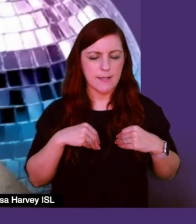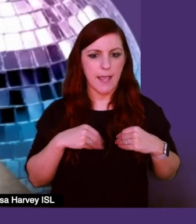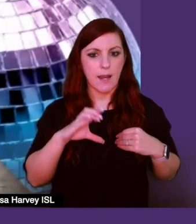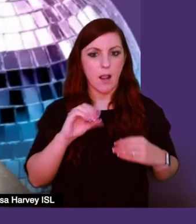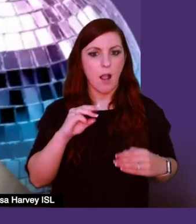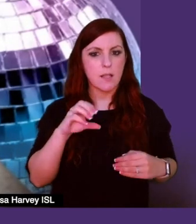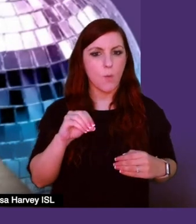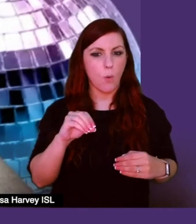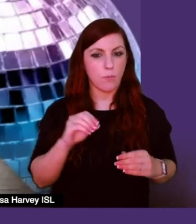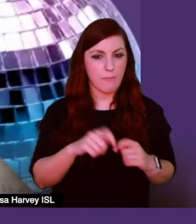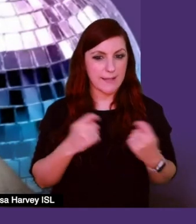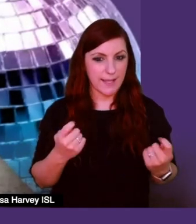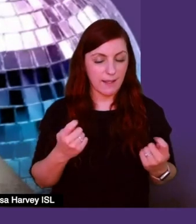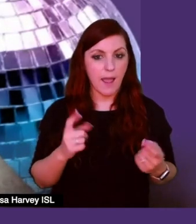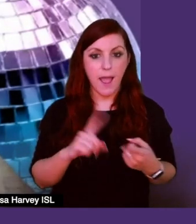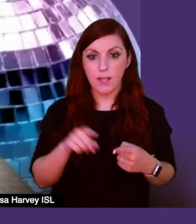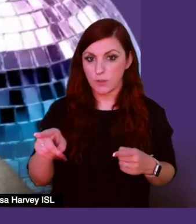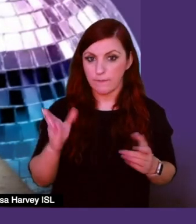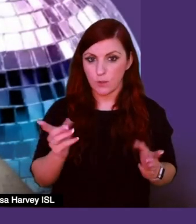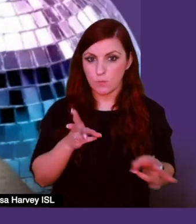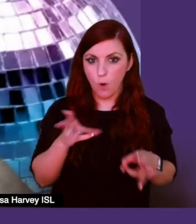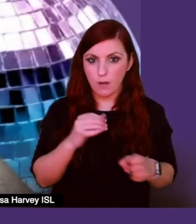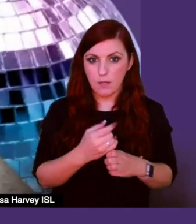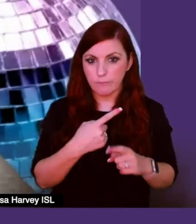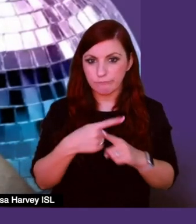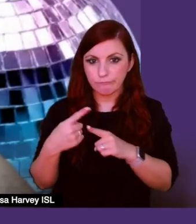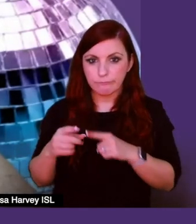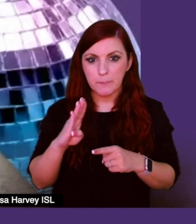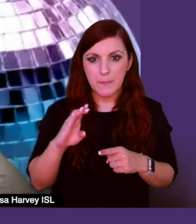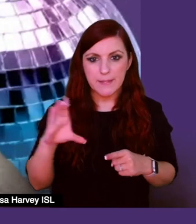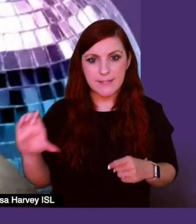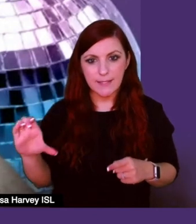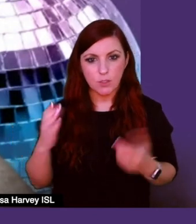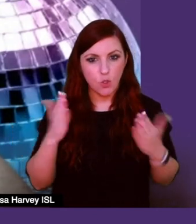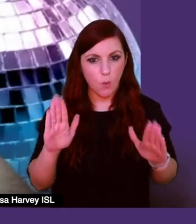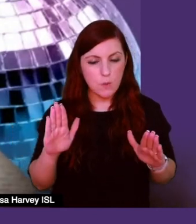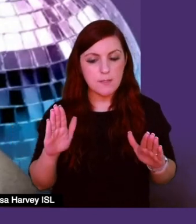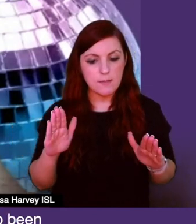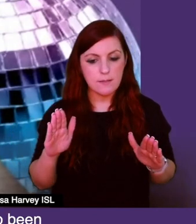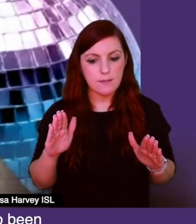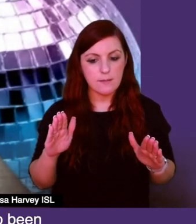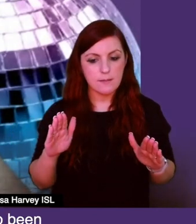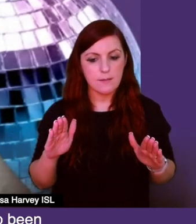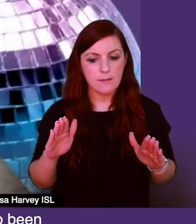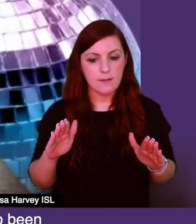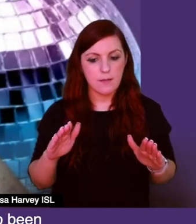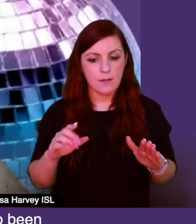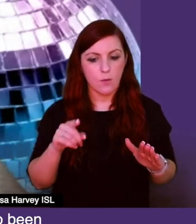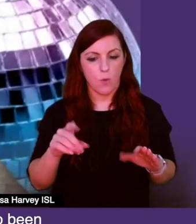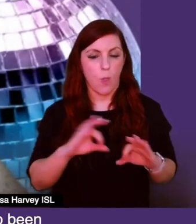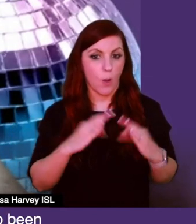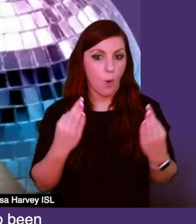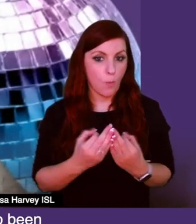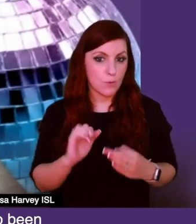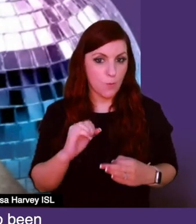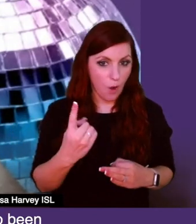Cosmopolitan magazine. She has also worked on several BBC shows, Glow Up, to name